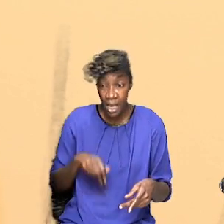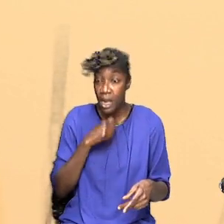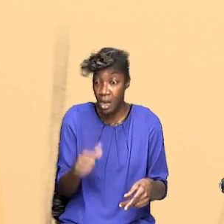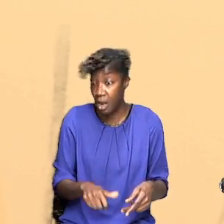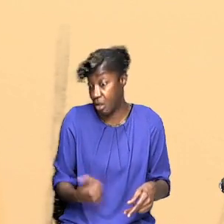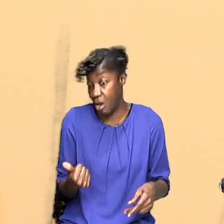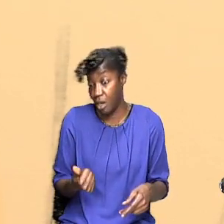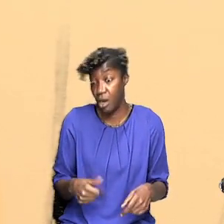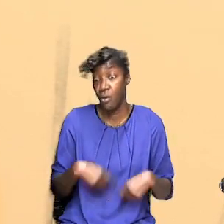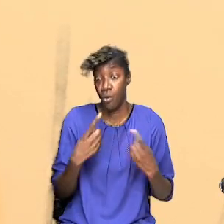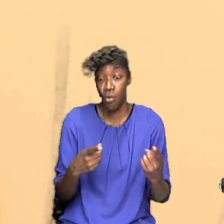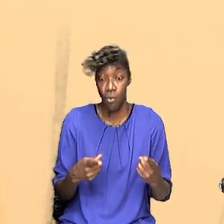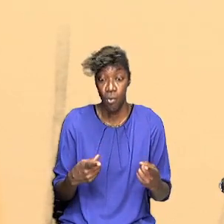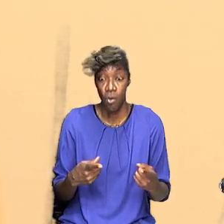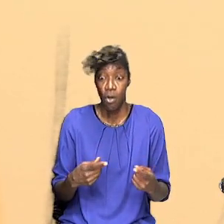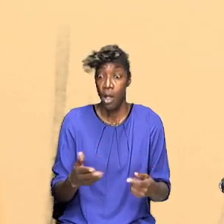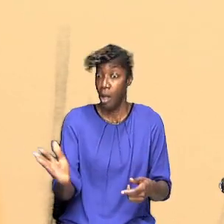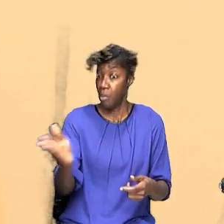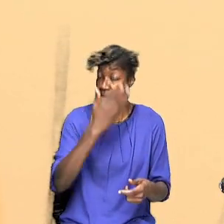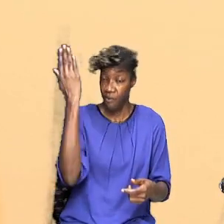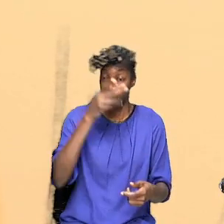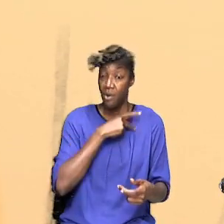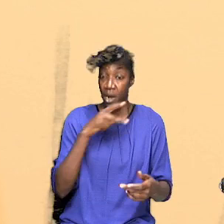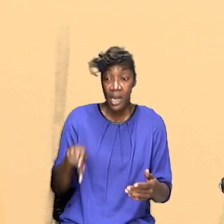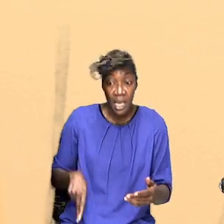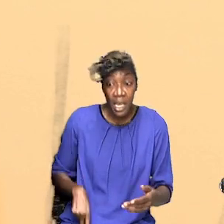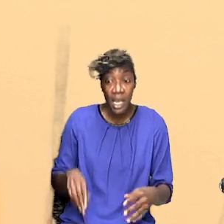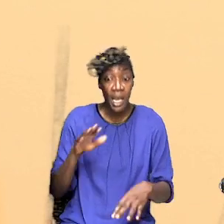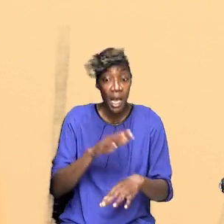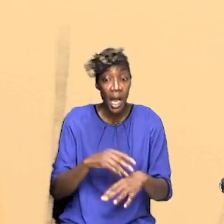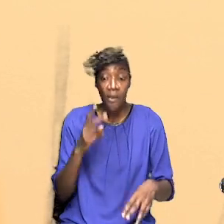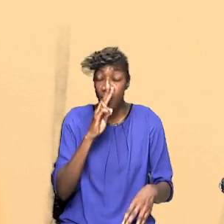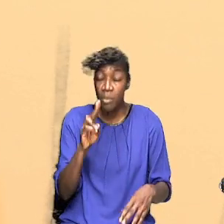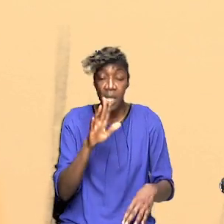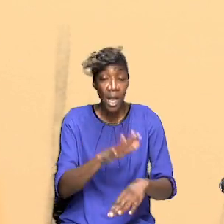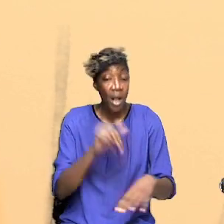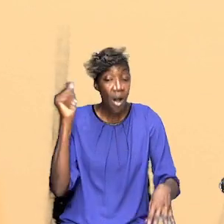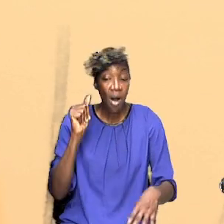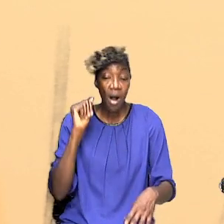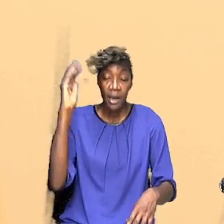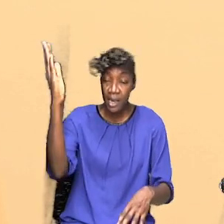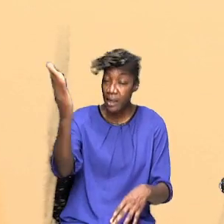and to go before a Persian king. You had to be called into his presence.